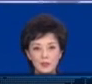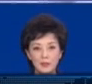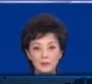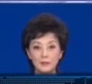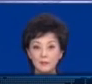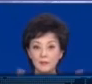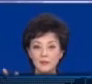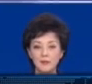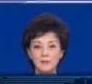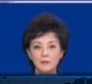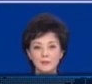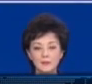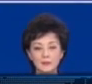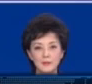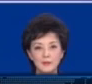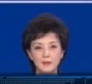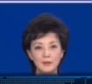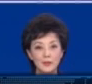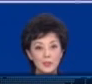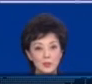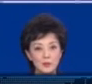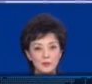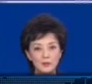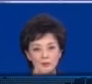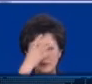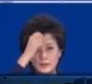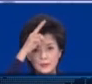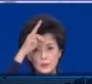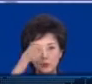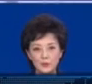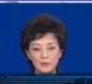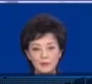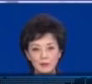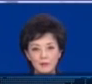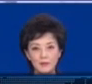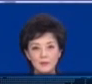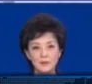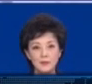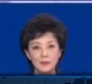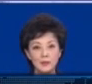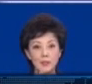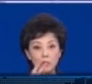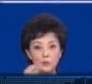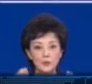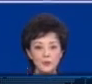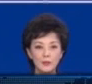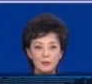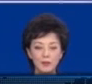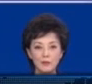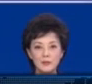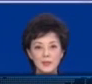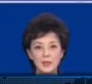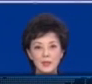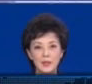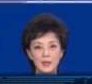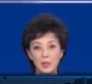the challenge in order to fight and win the battle. We believe with the strong leadership